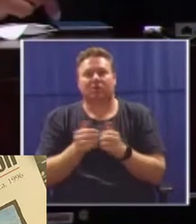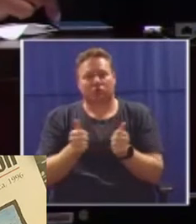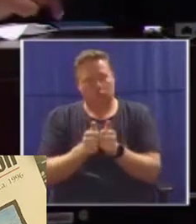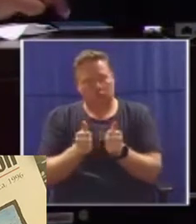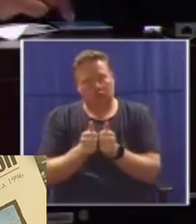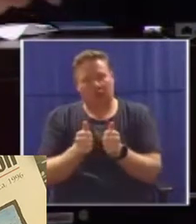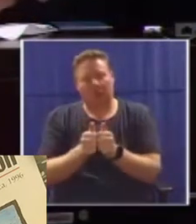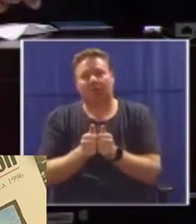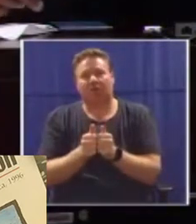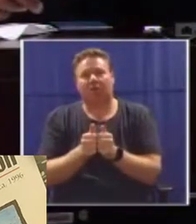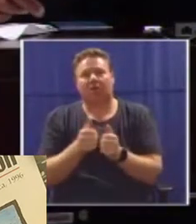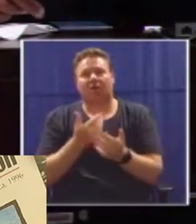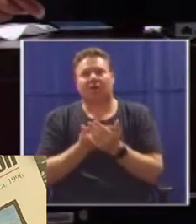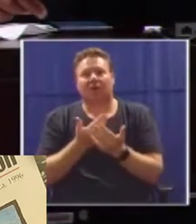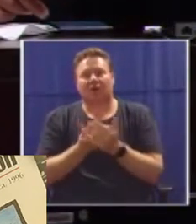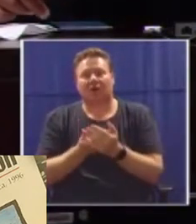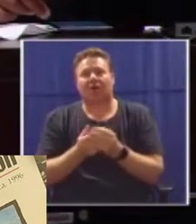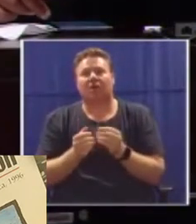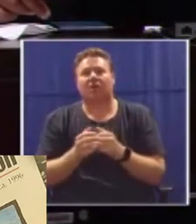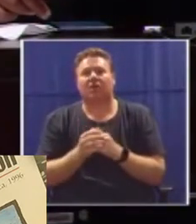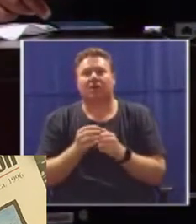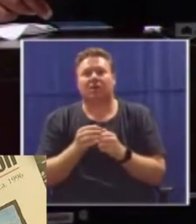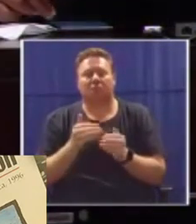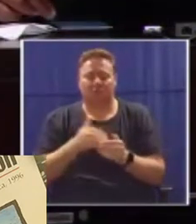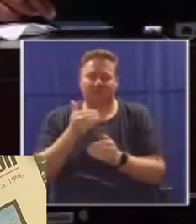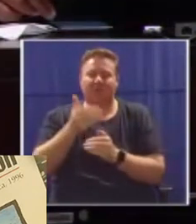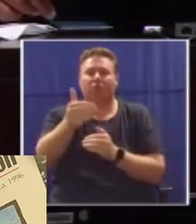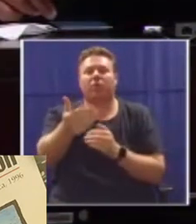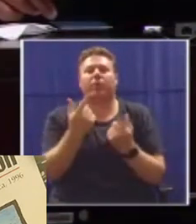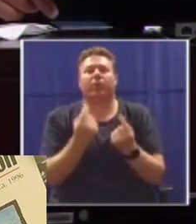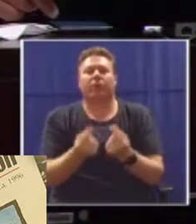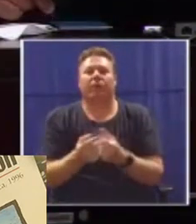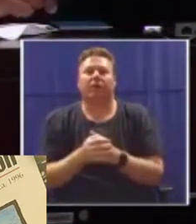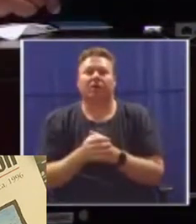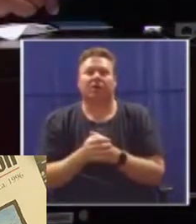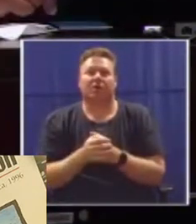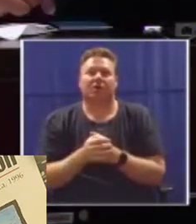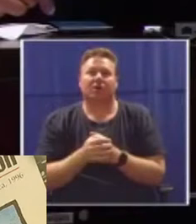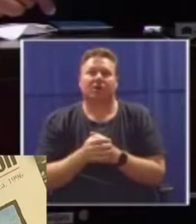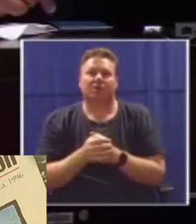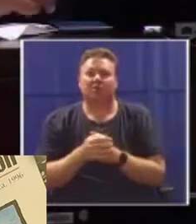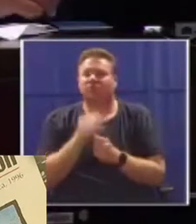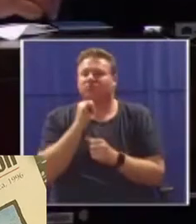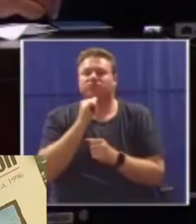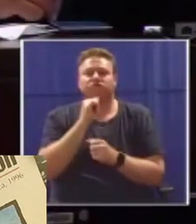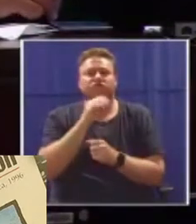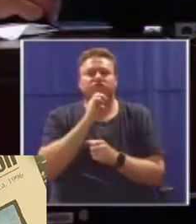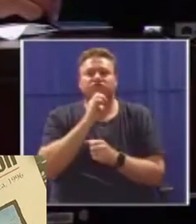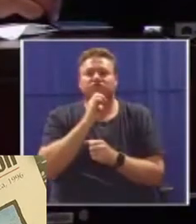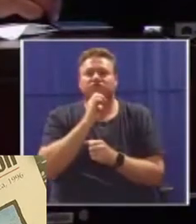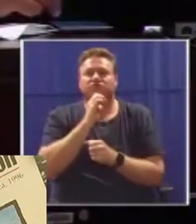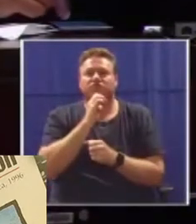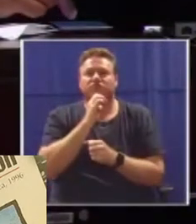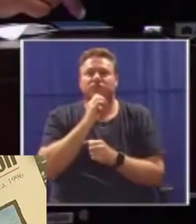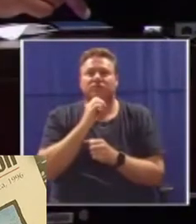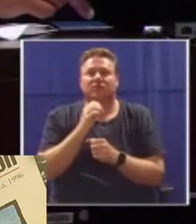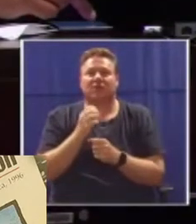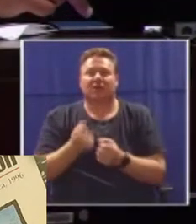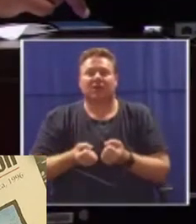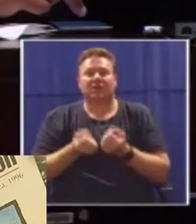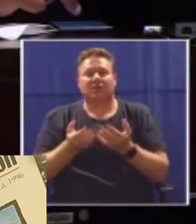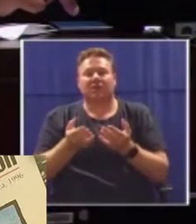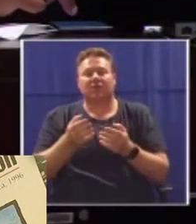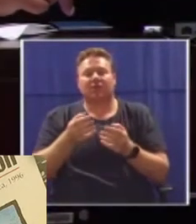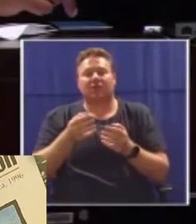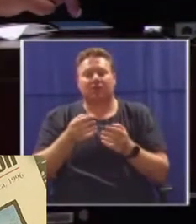hands, we can go further. It is no longer enough to just deliver on policy